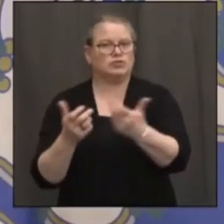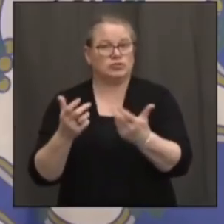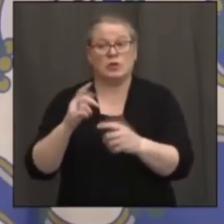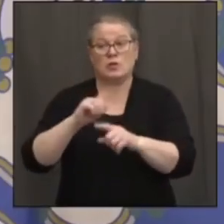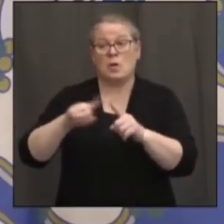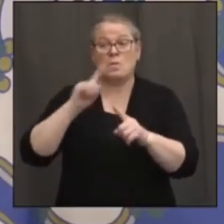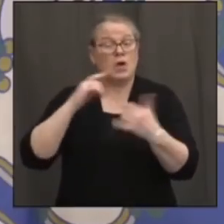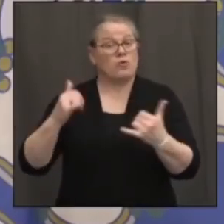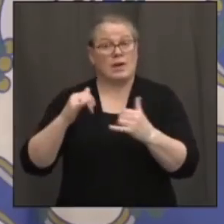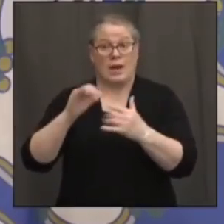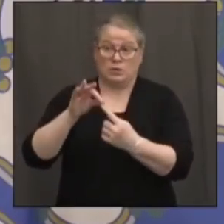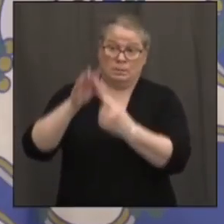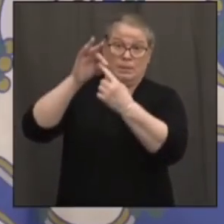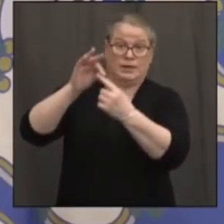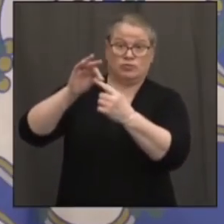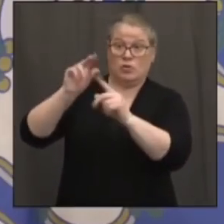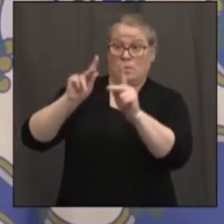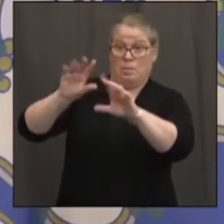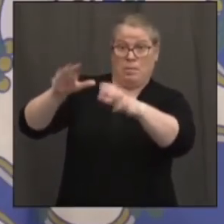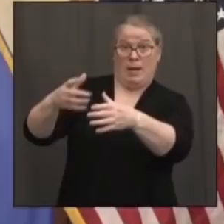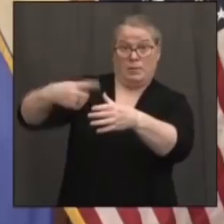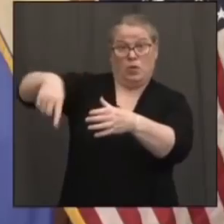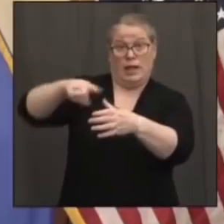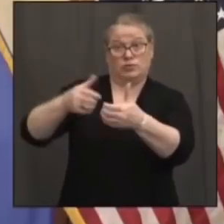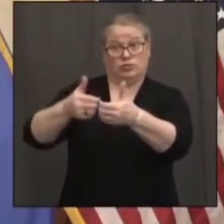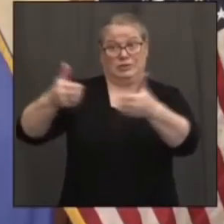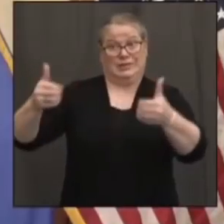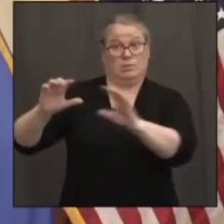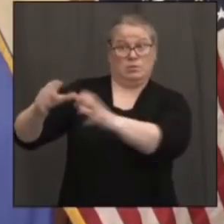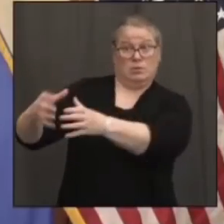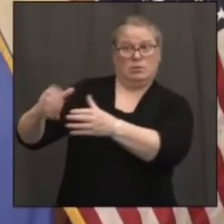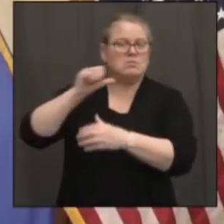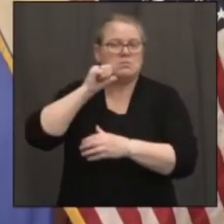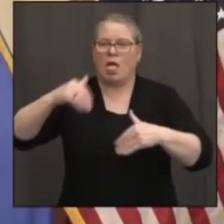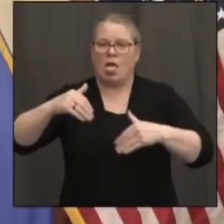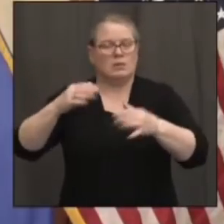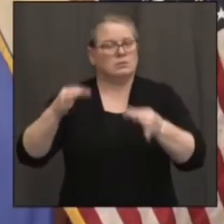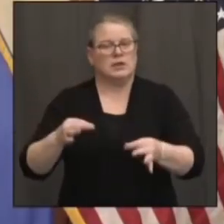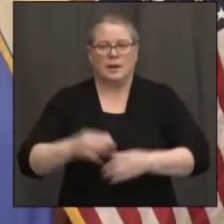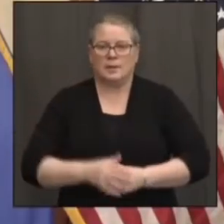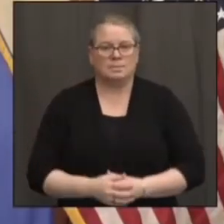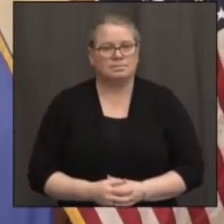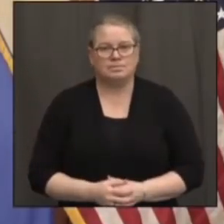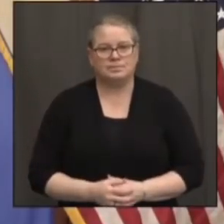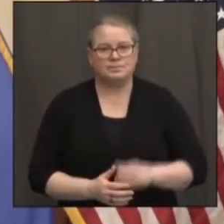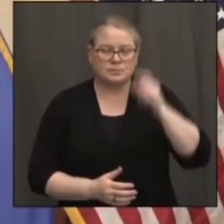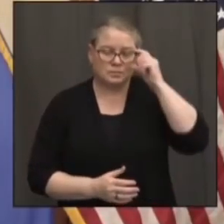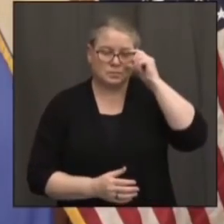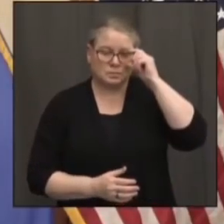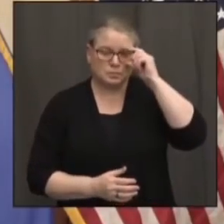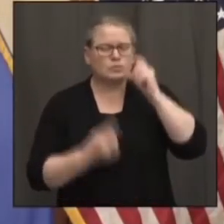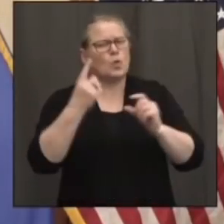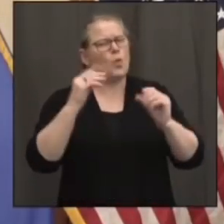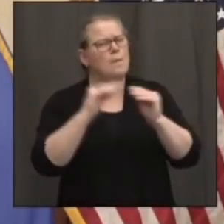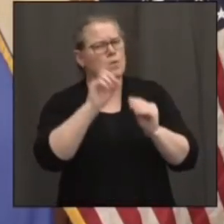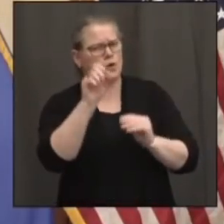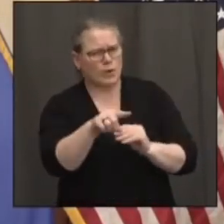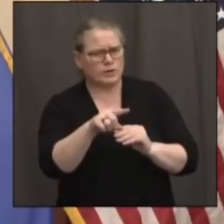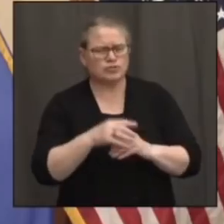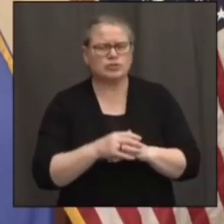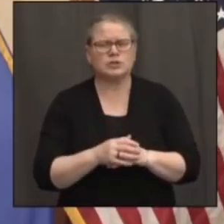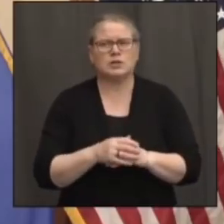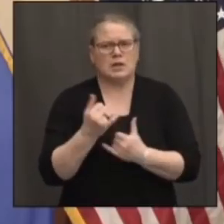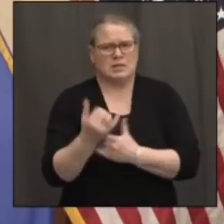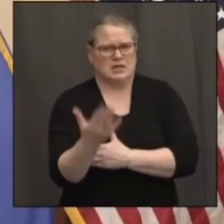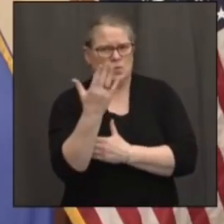out. Okay, and just one more question. You said also this morning that, and you just reiterated a little while ago, that it would